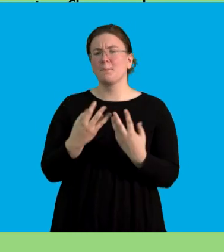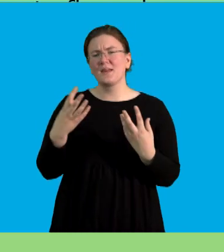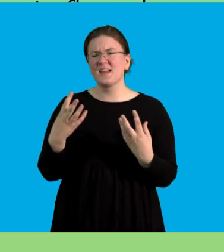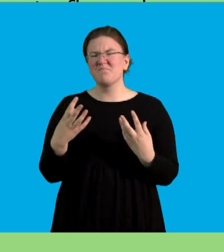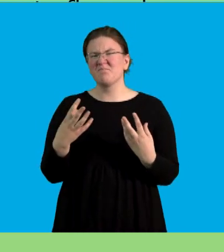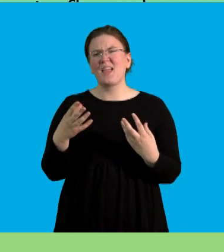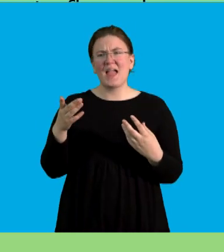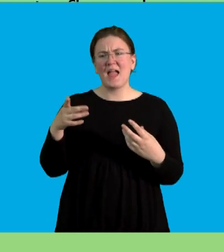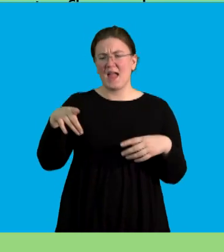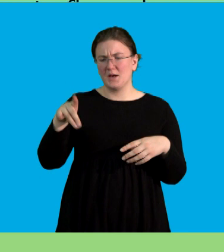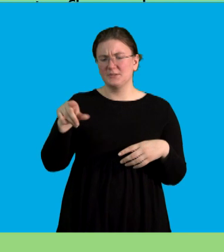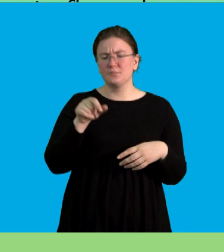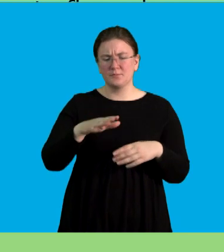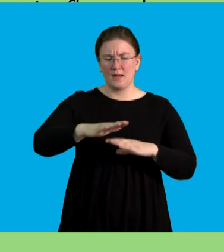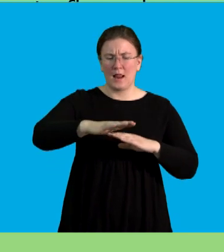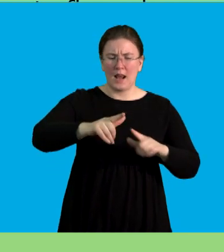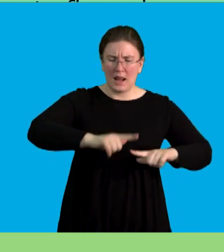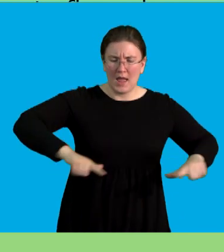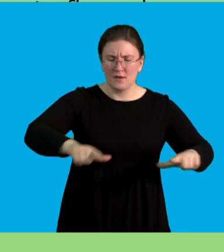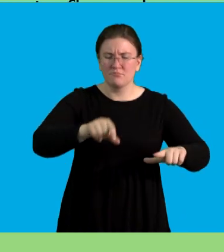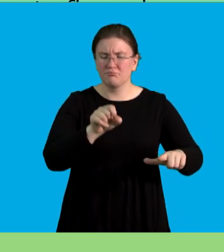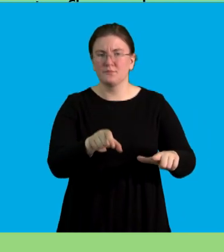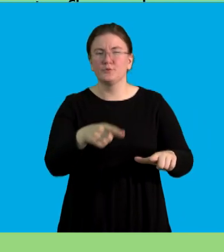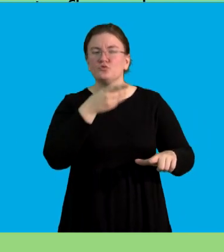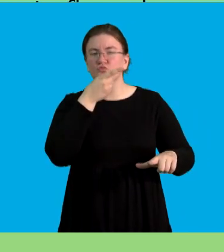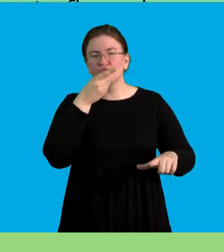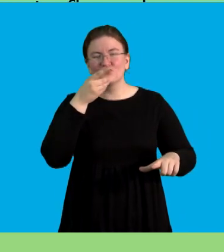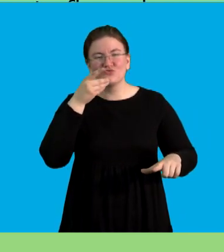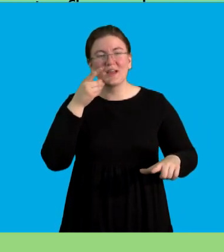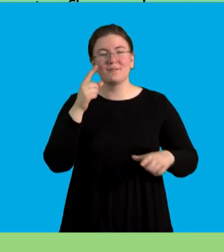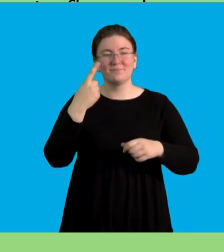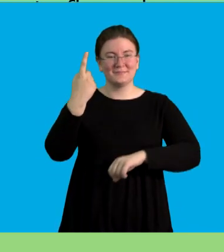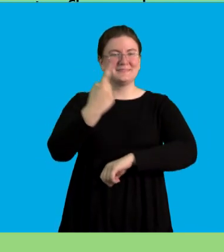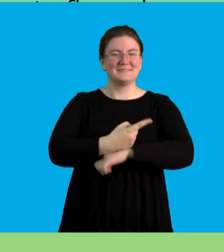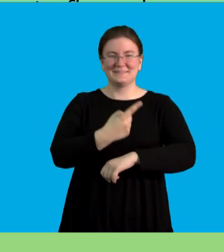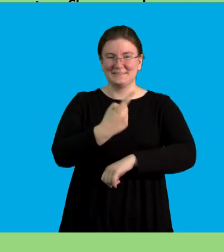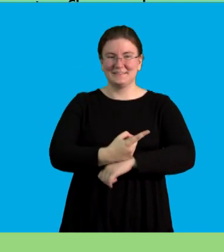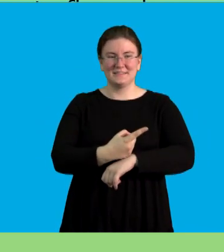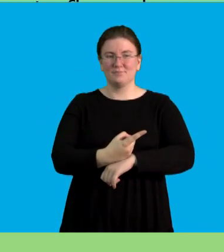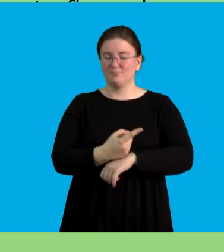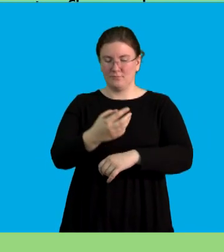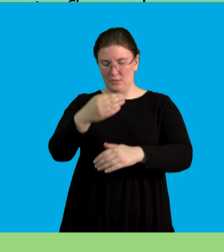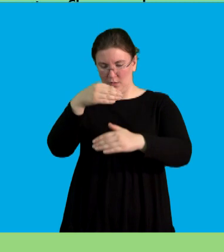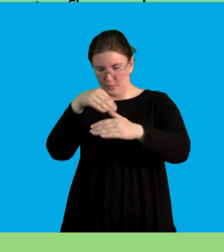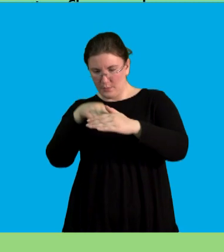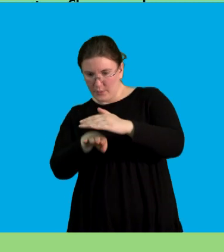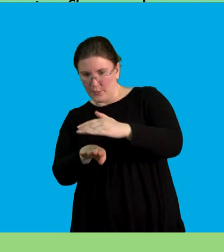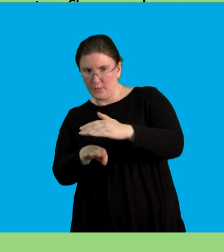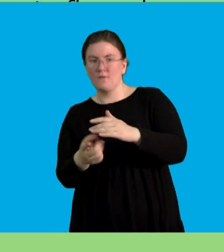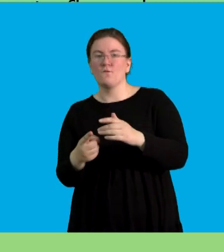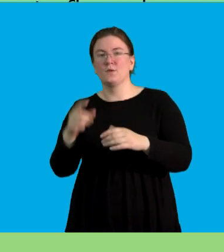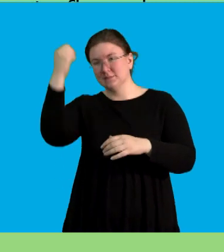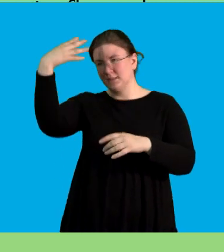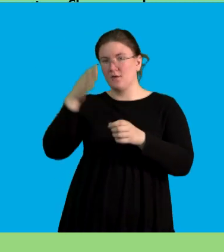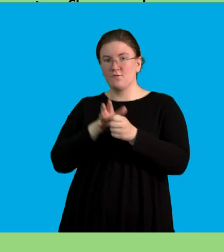many desert animals that go around during the day to avoid the hot sun. During the night,